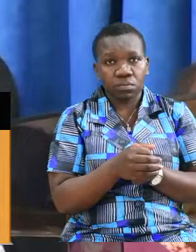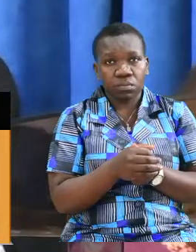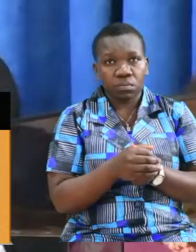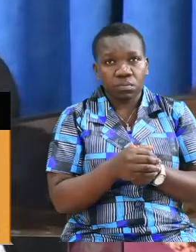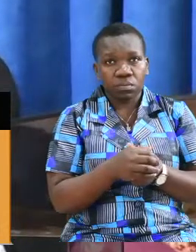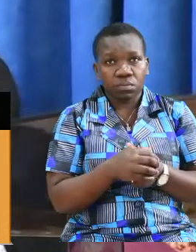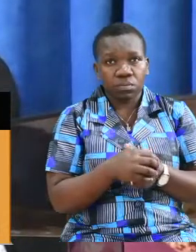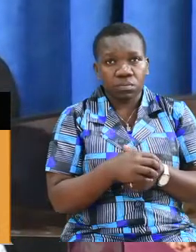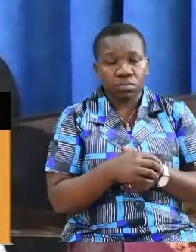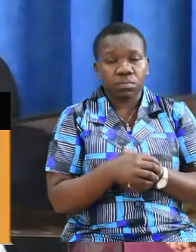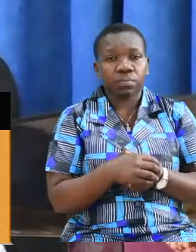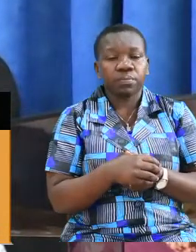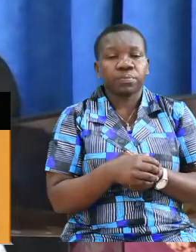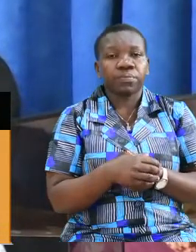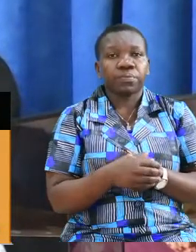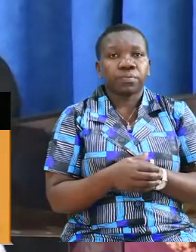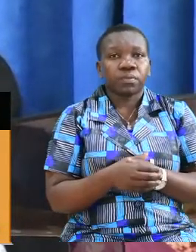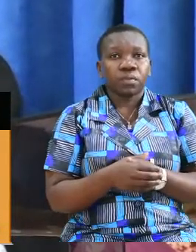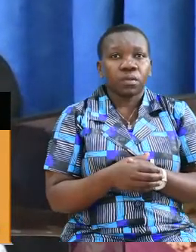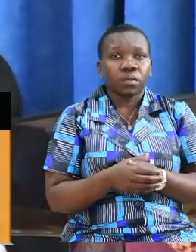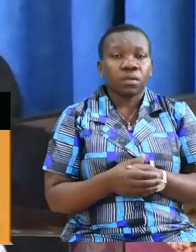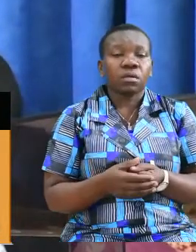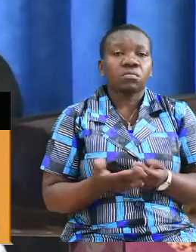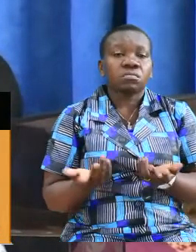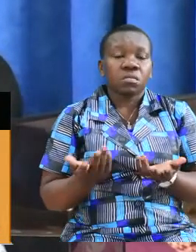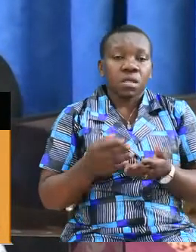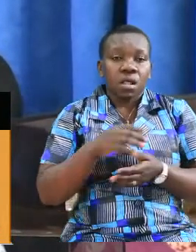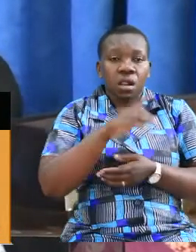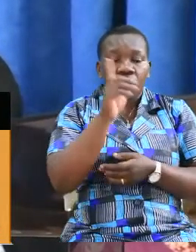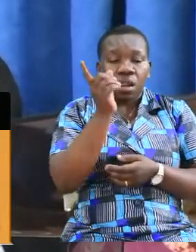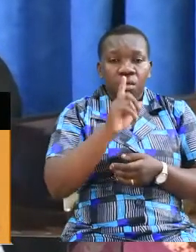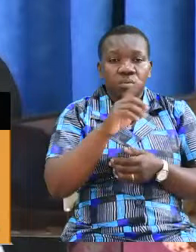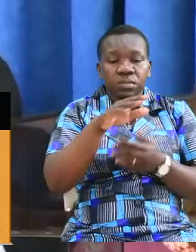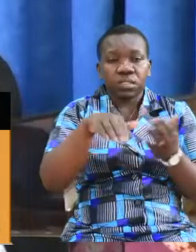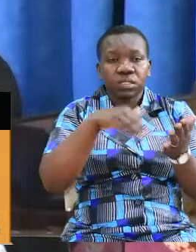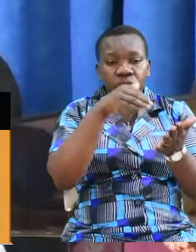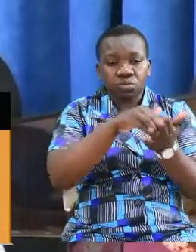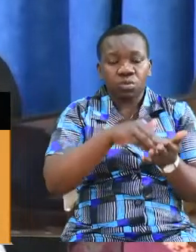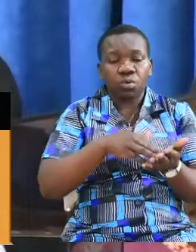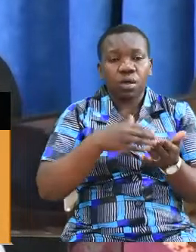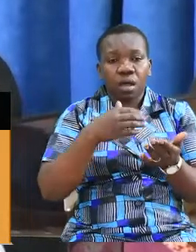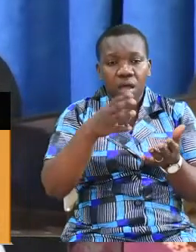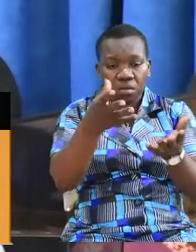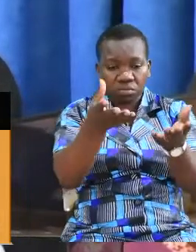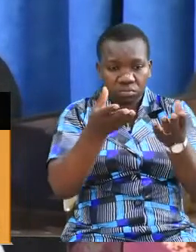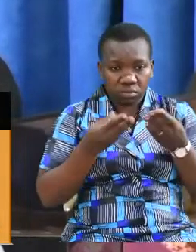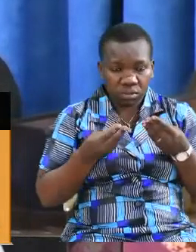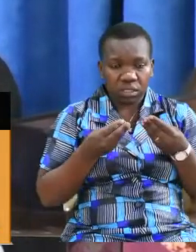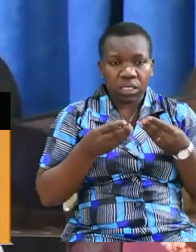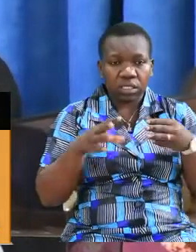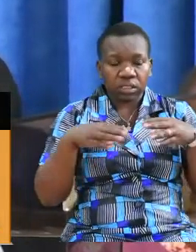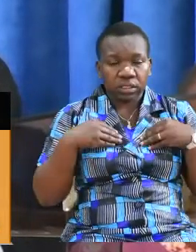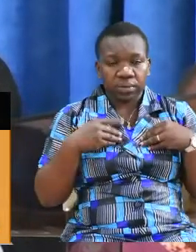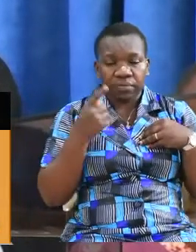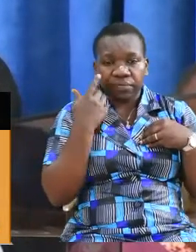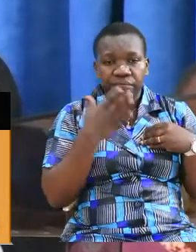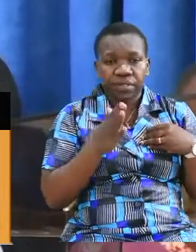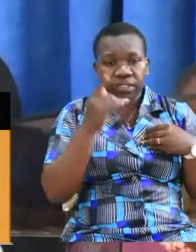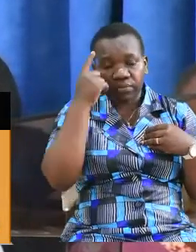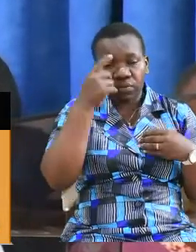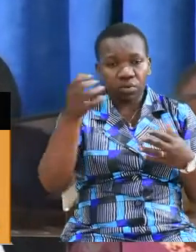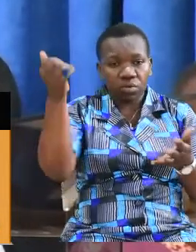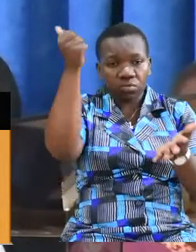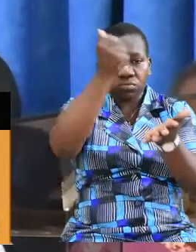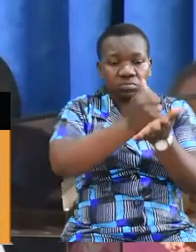Whereas the Presbytery of Nairobi Central has received an intimation from the Appointment Committee on the posting of ministers that Reverend